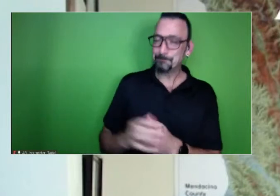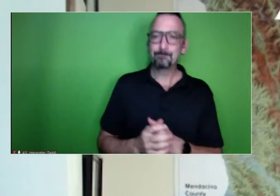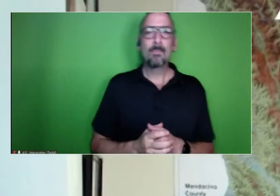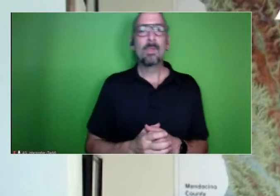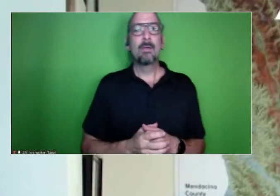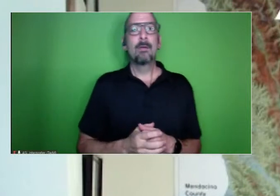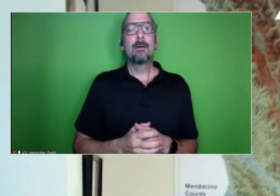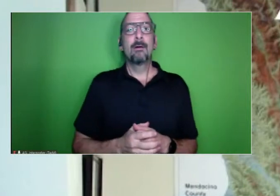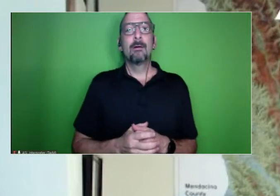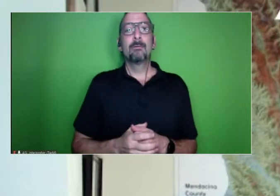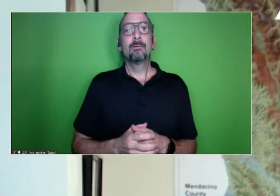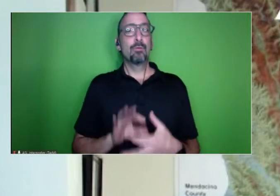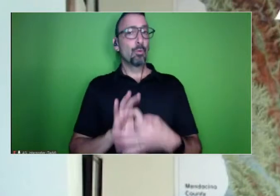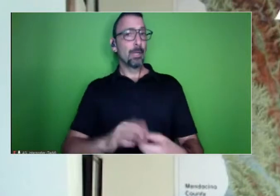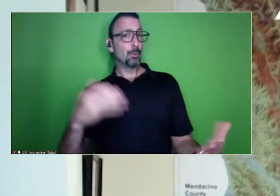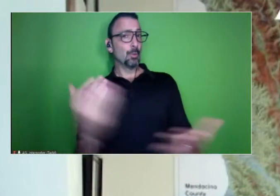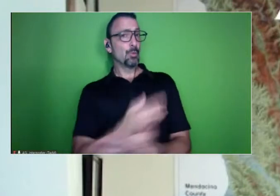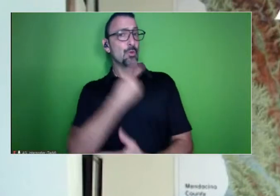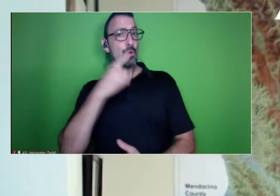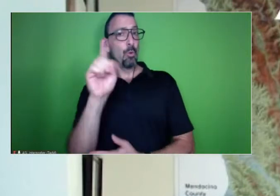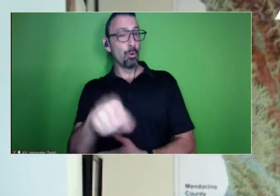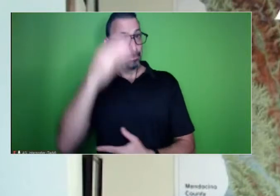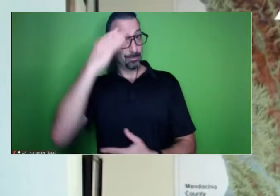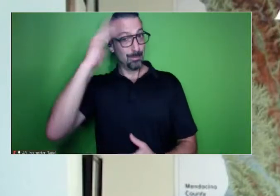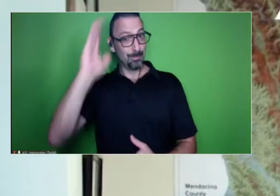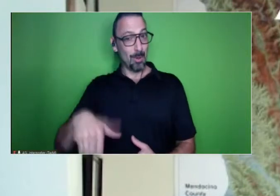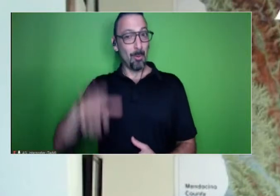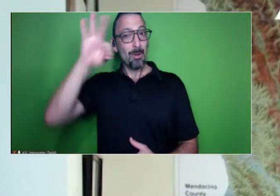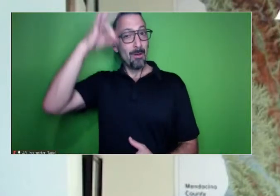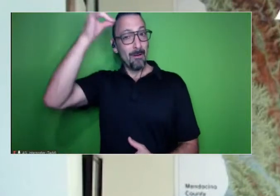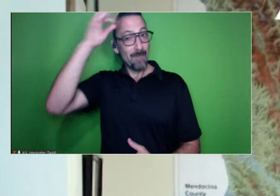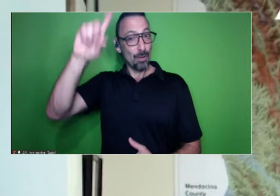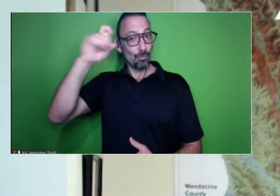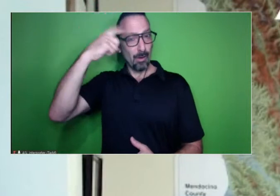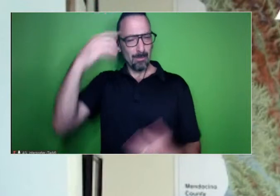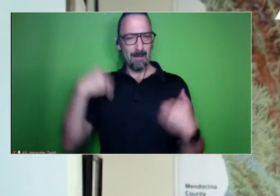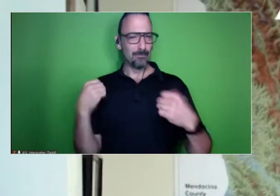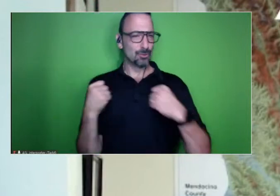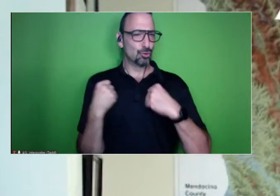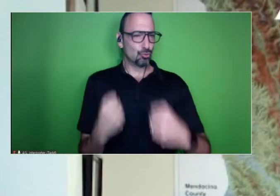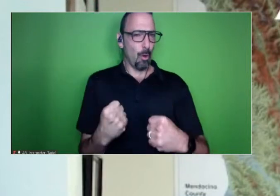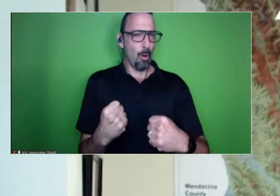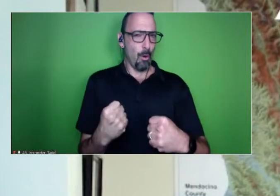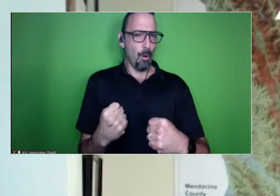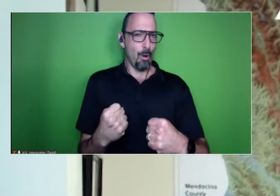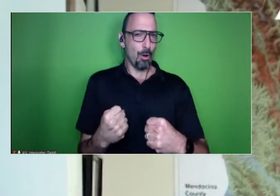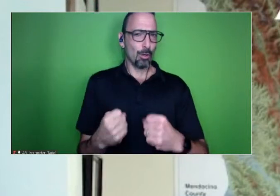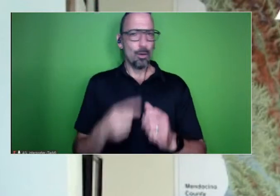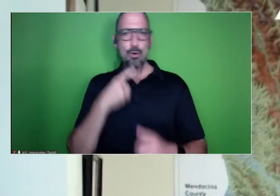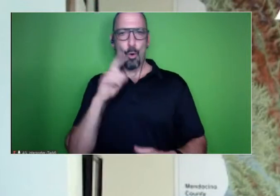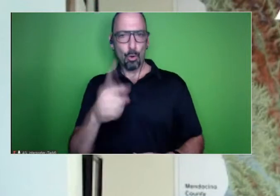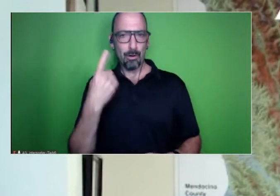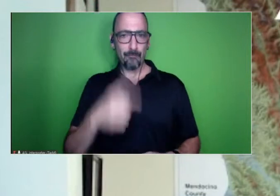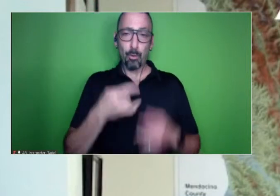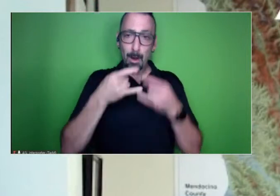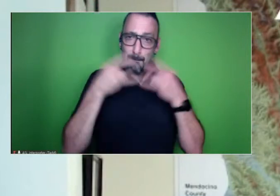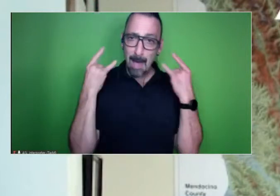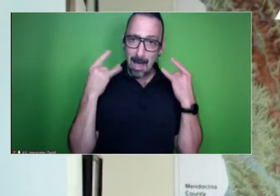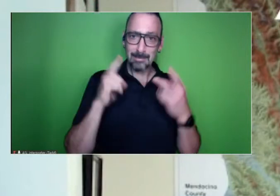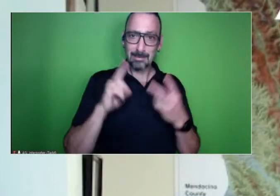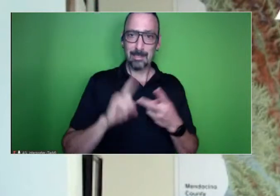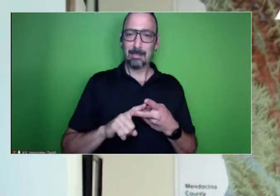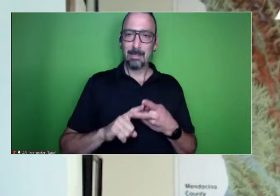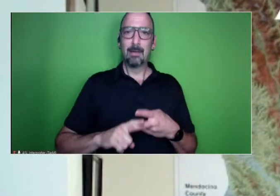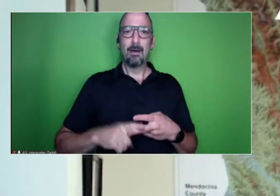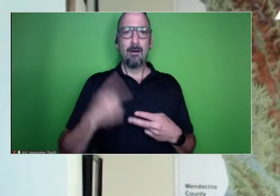far as new orders, you know the federal government has released strong recommendations for masking and vaccination, including for the VA and the Department